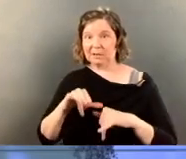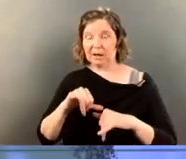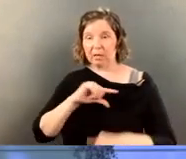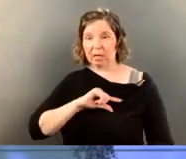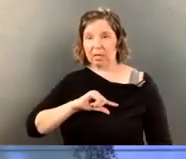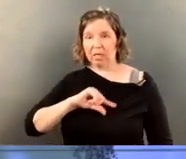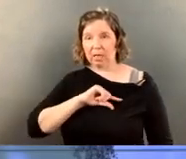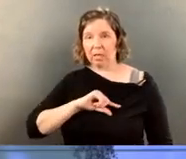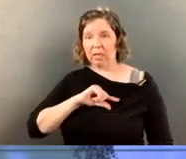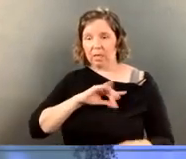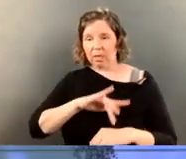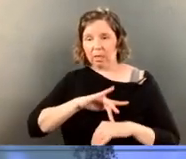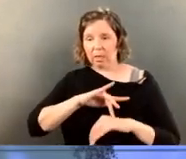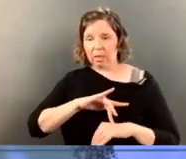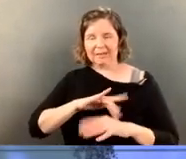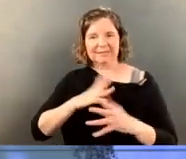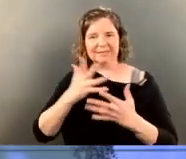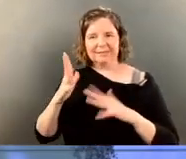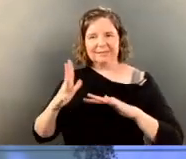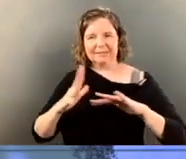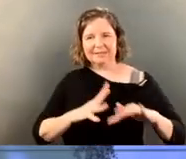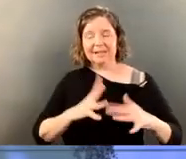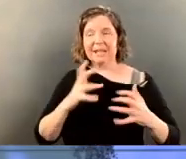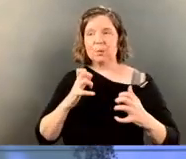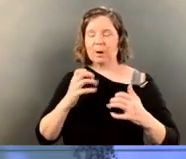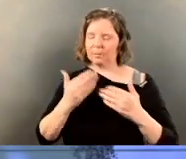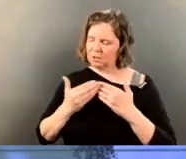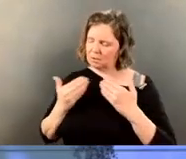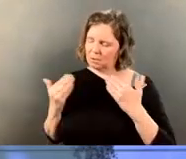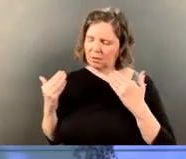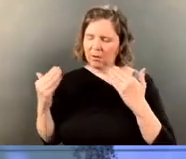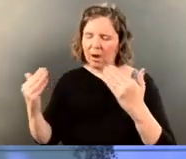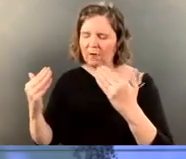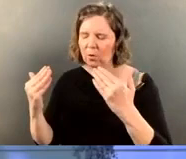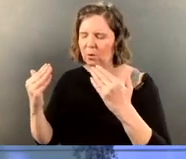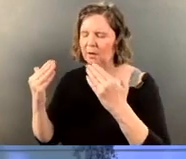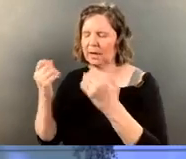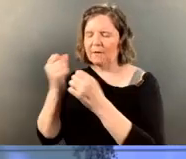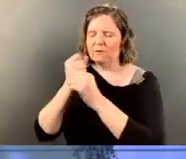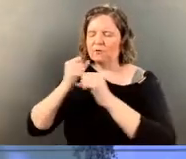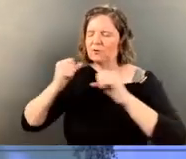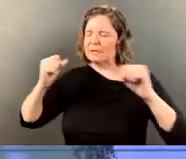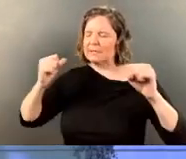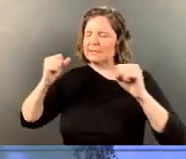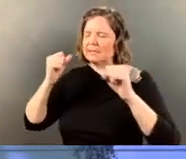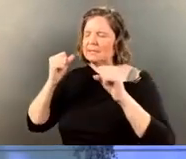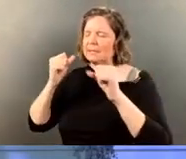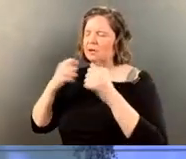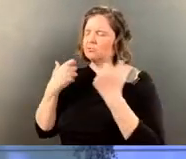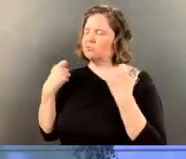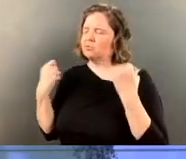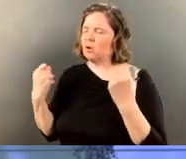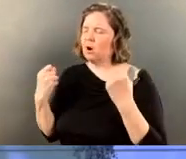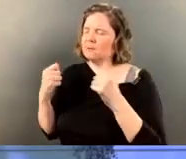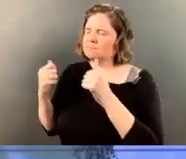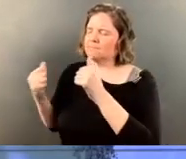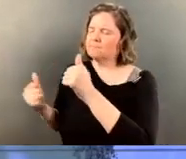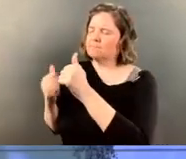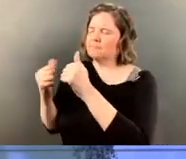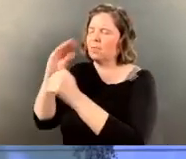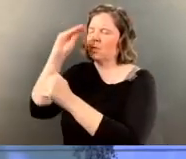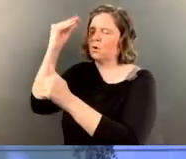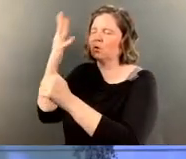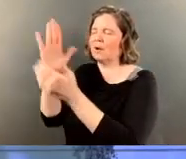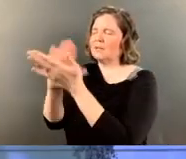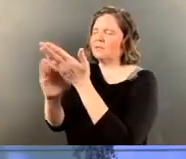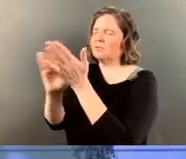guilt, that he wanted me to launch forward and free and strong in the grace and forgiveness